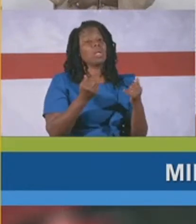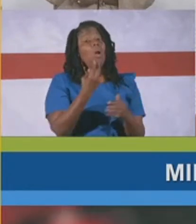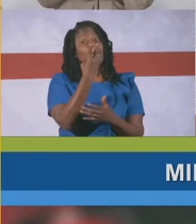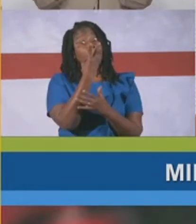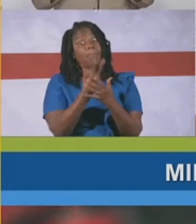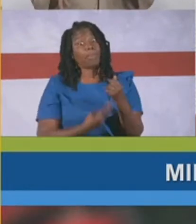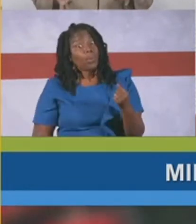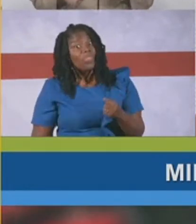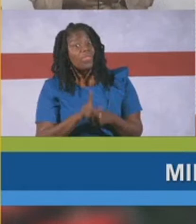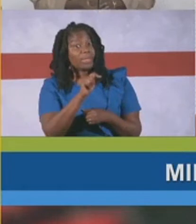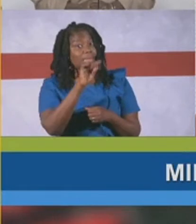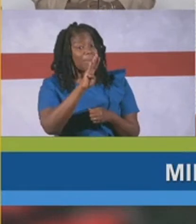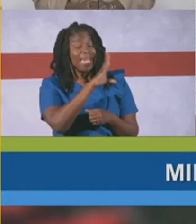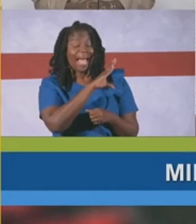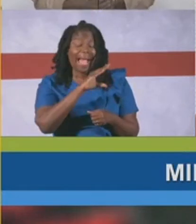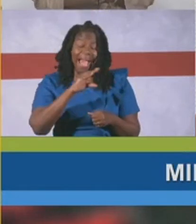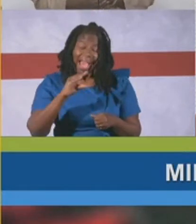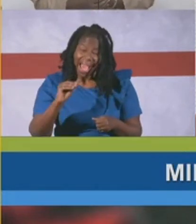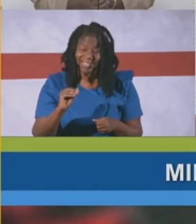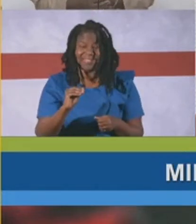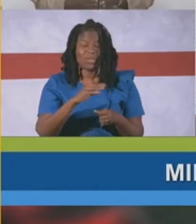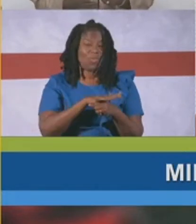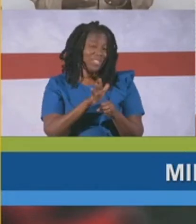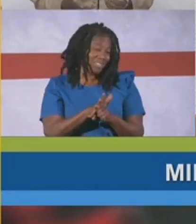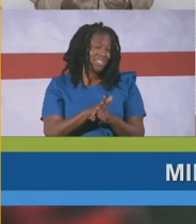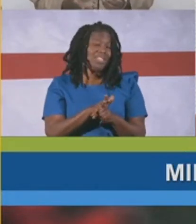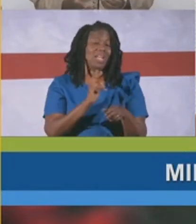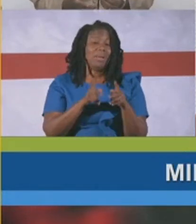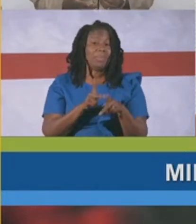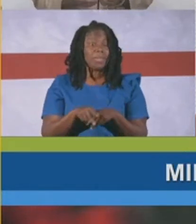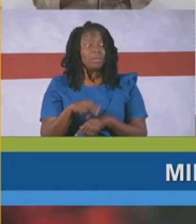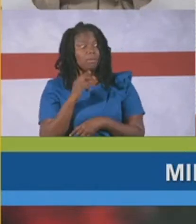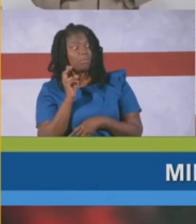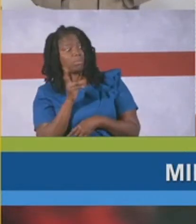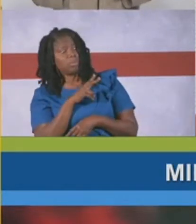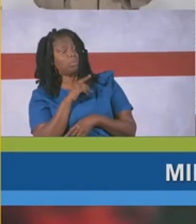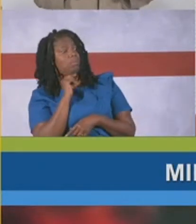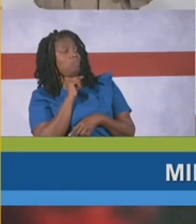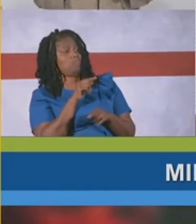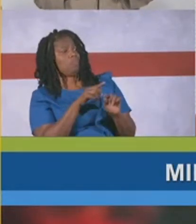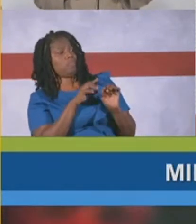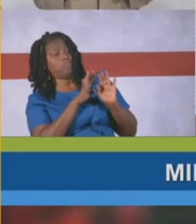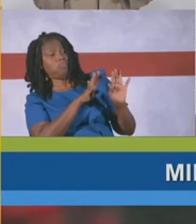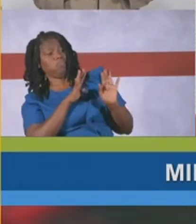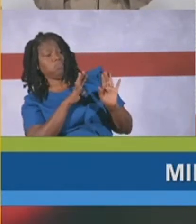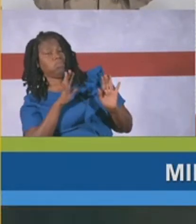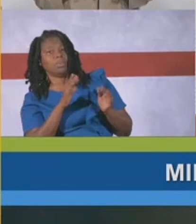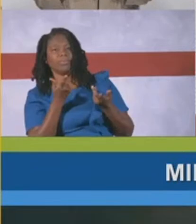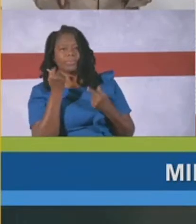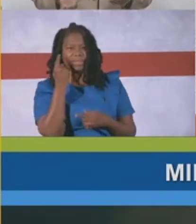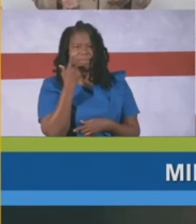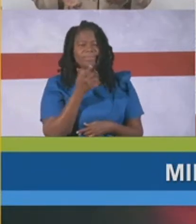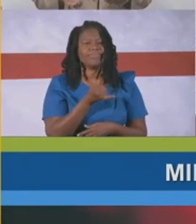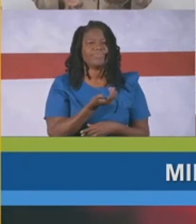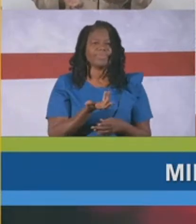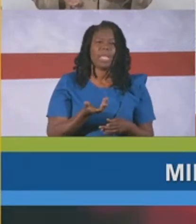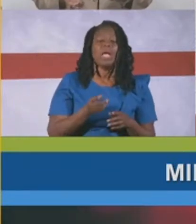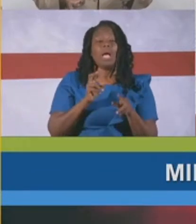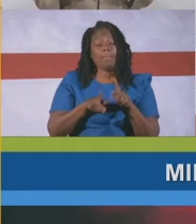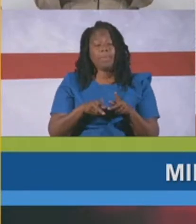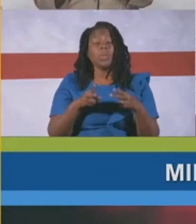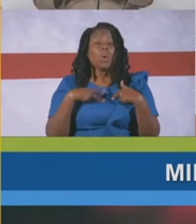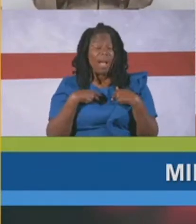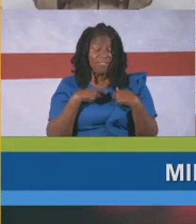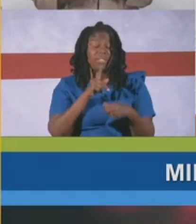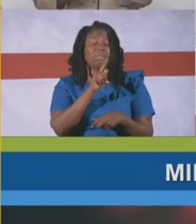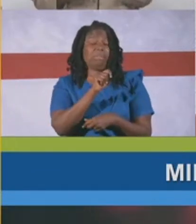them. Unfortunately, people who have TB, they themselves are anxious about having TB.